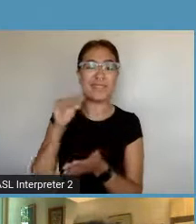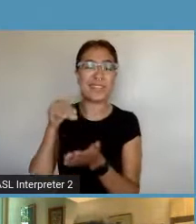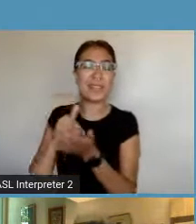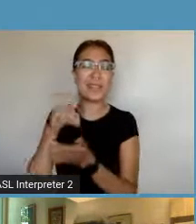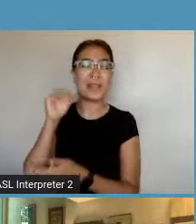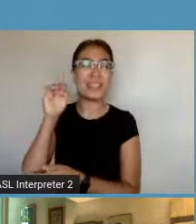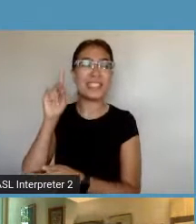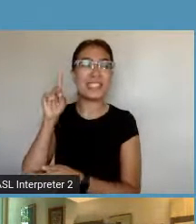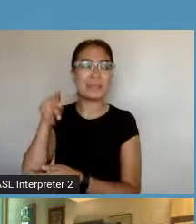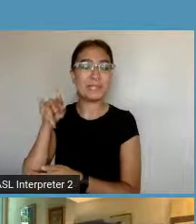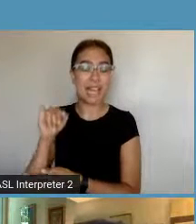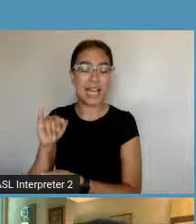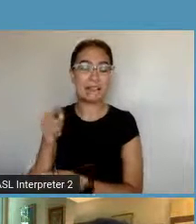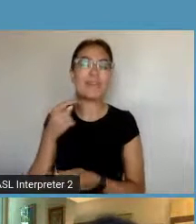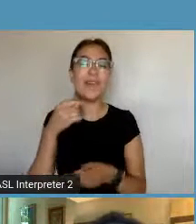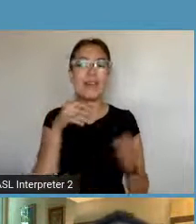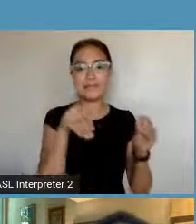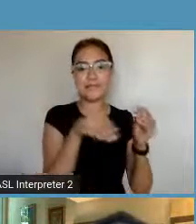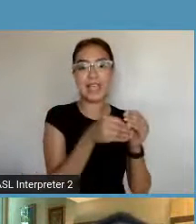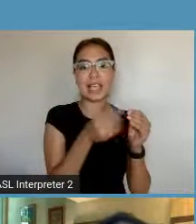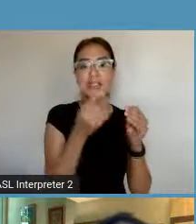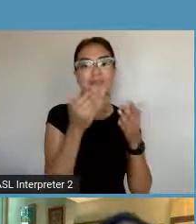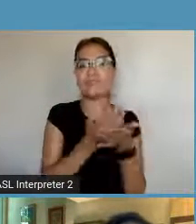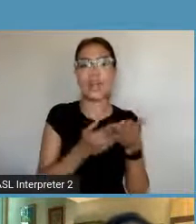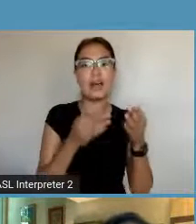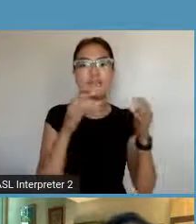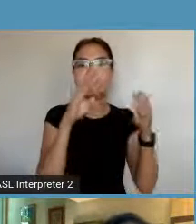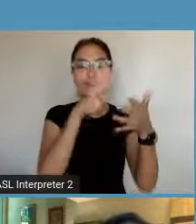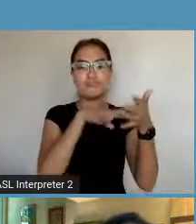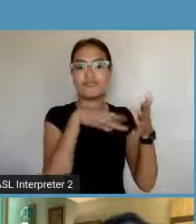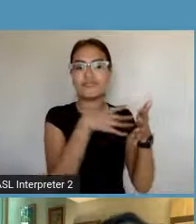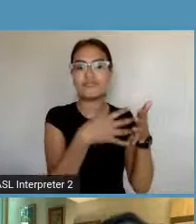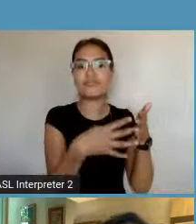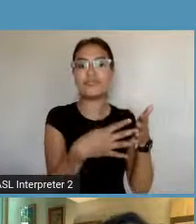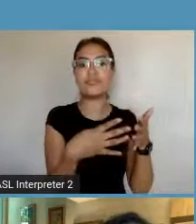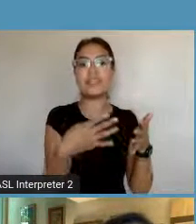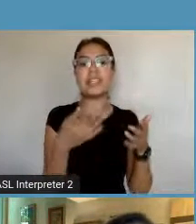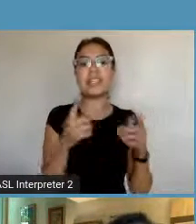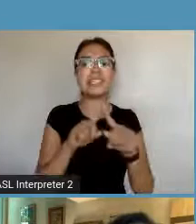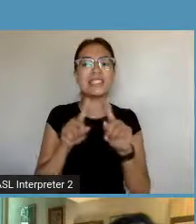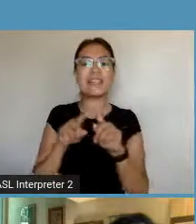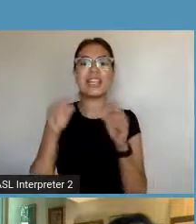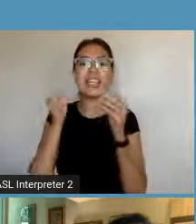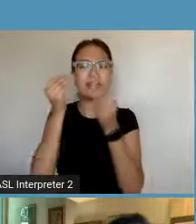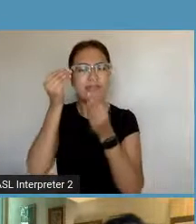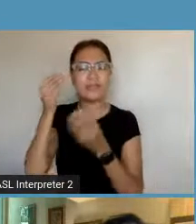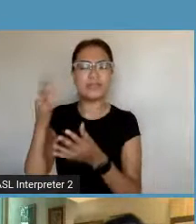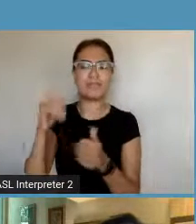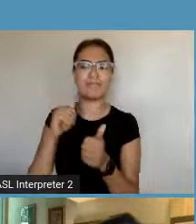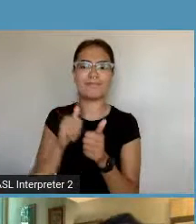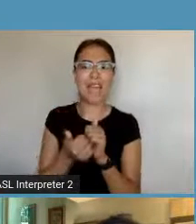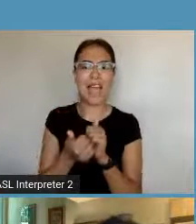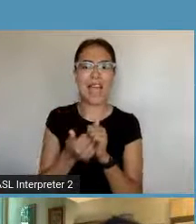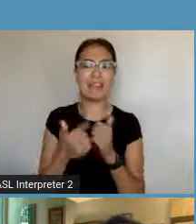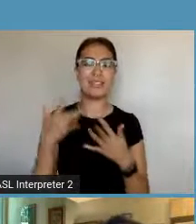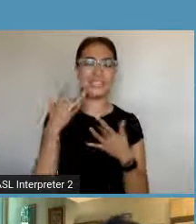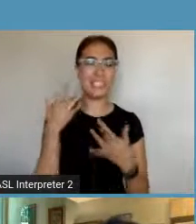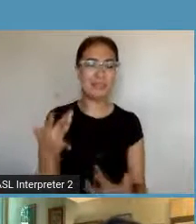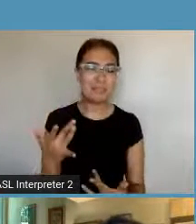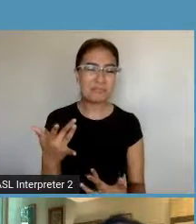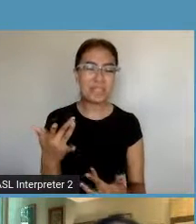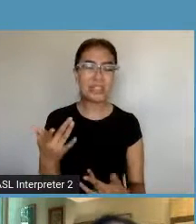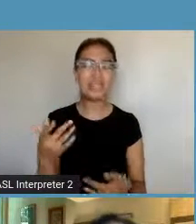just included some charts and some just capture information about how typically most